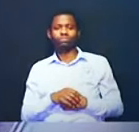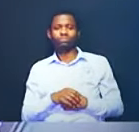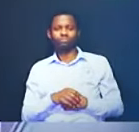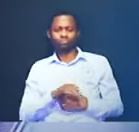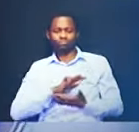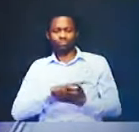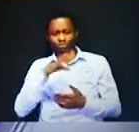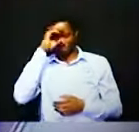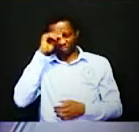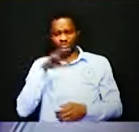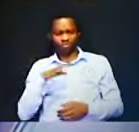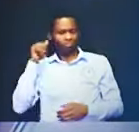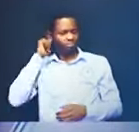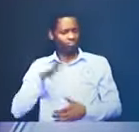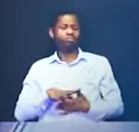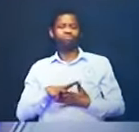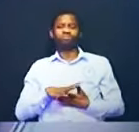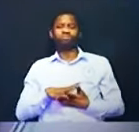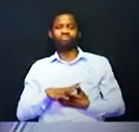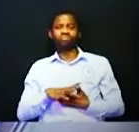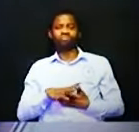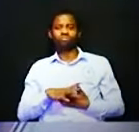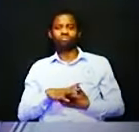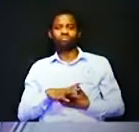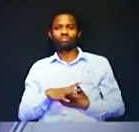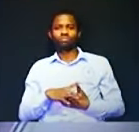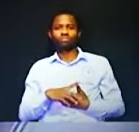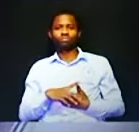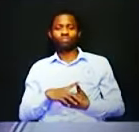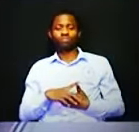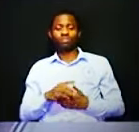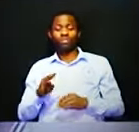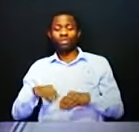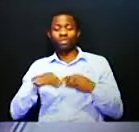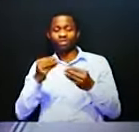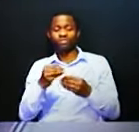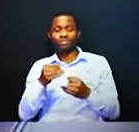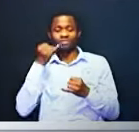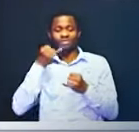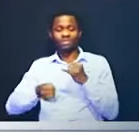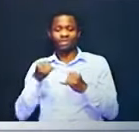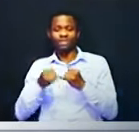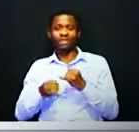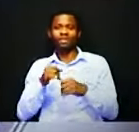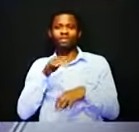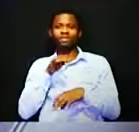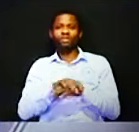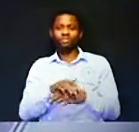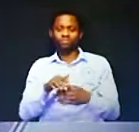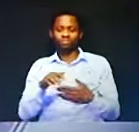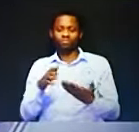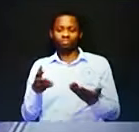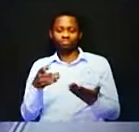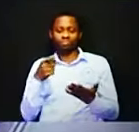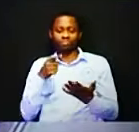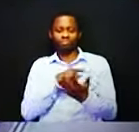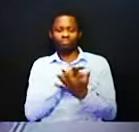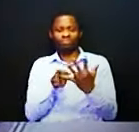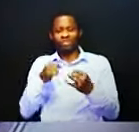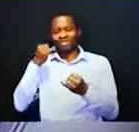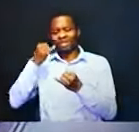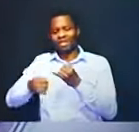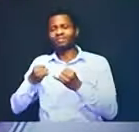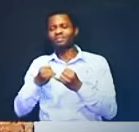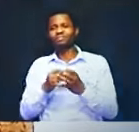be gentle. Now you be a wo hwe wada Jesus. I'll give you the last one on my cards. Me kan di twato no